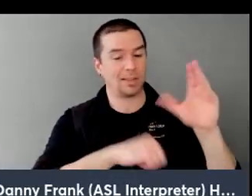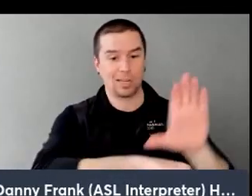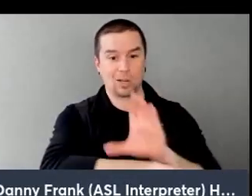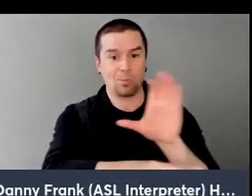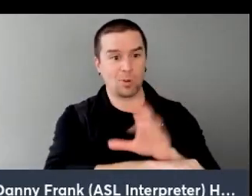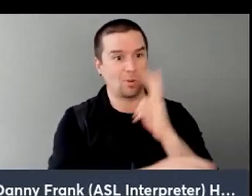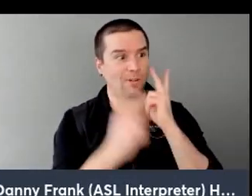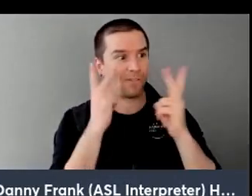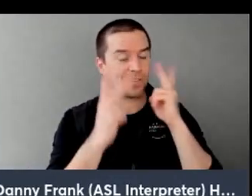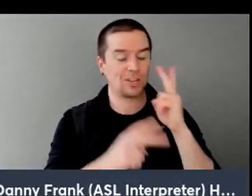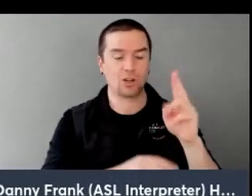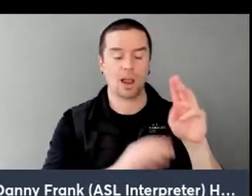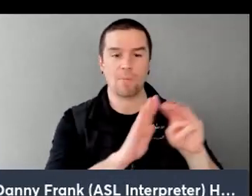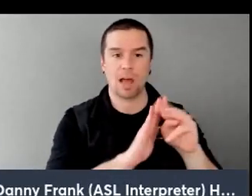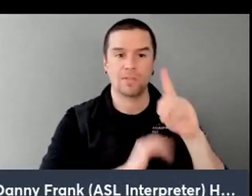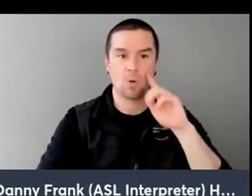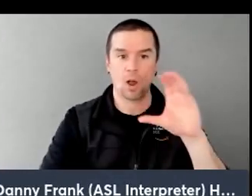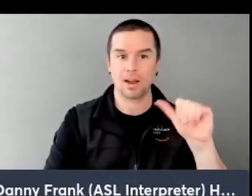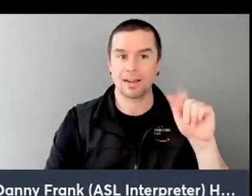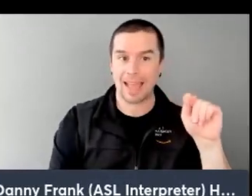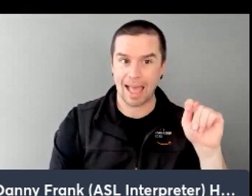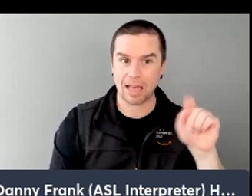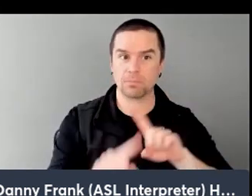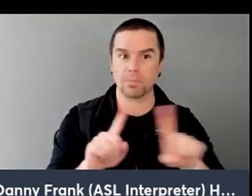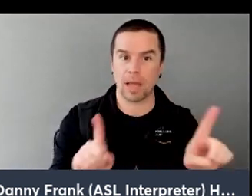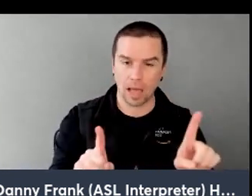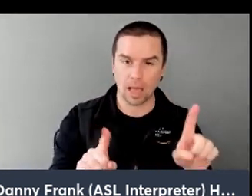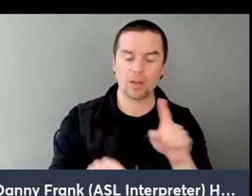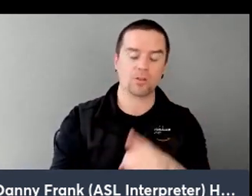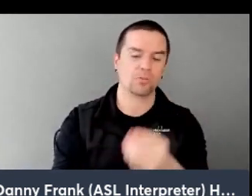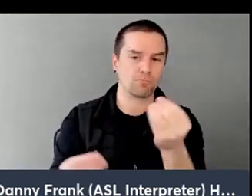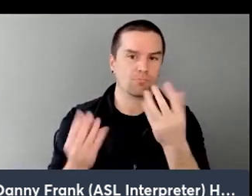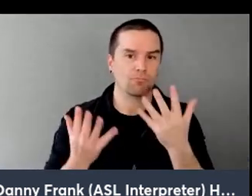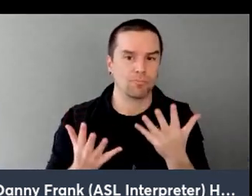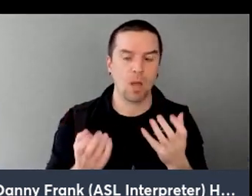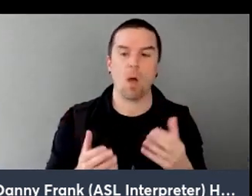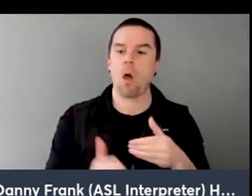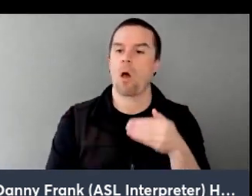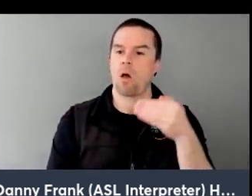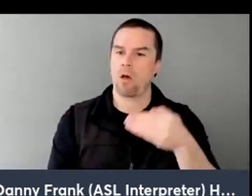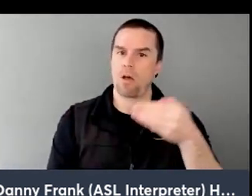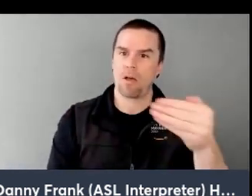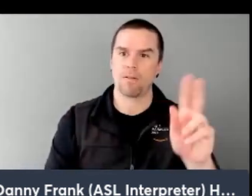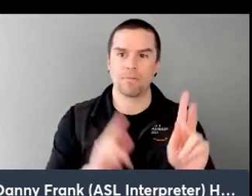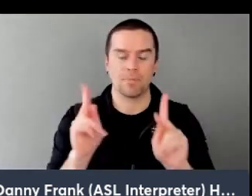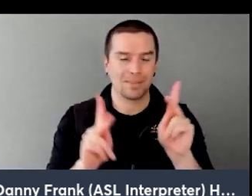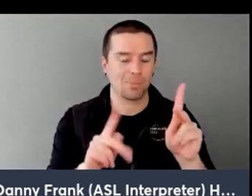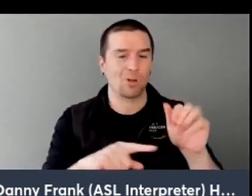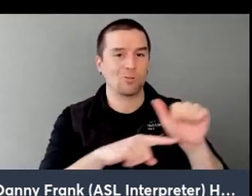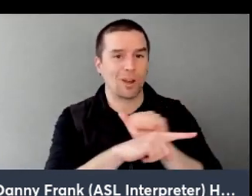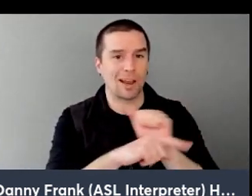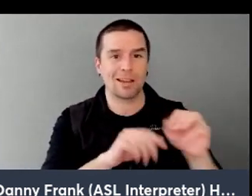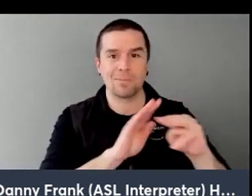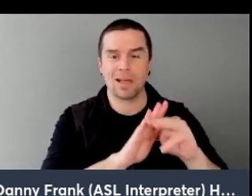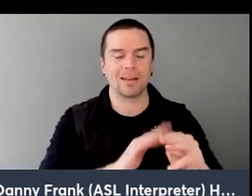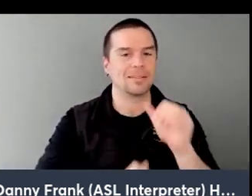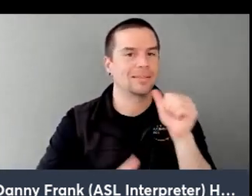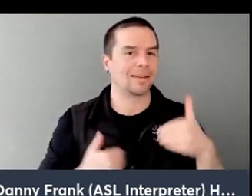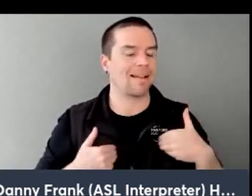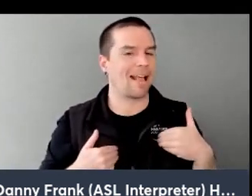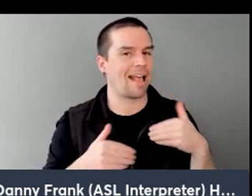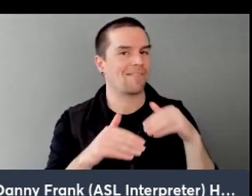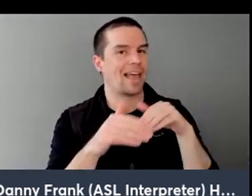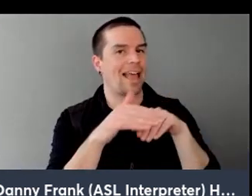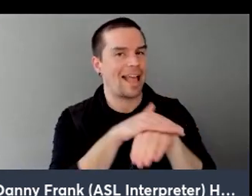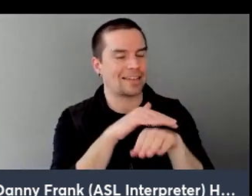detection. But you said oftentimes lots of companies, lots of people training models, they don't have access to as